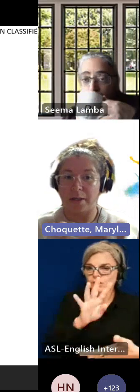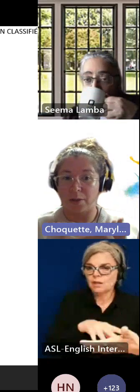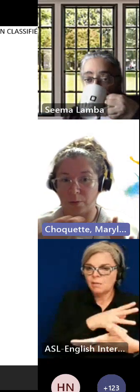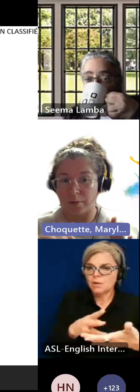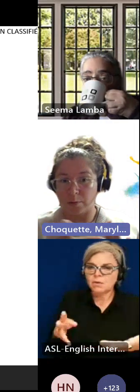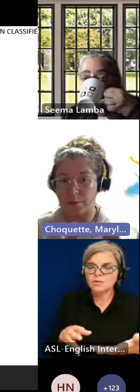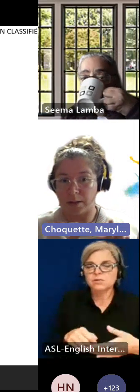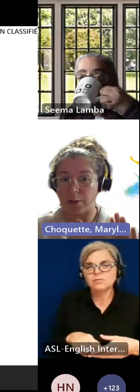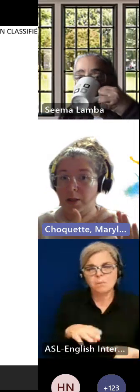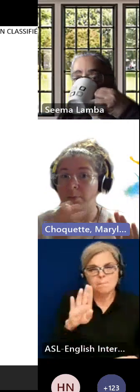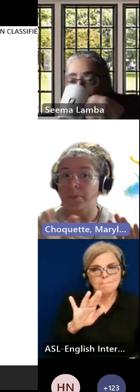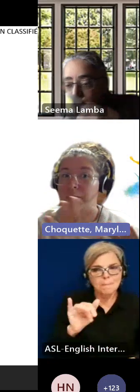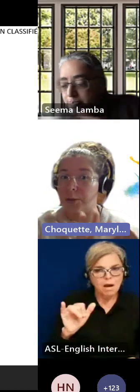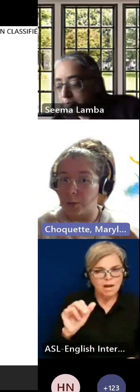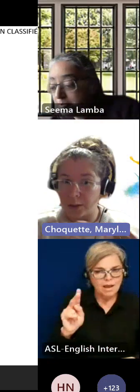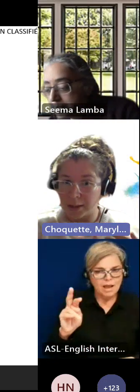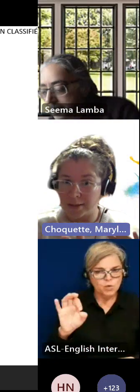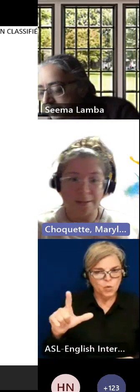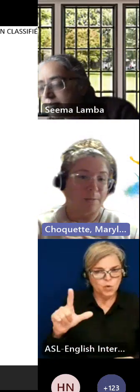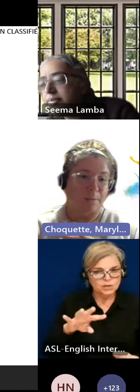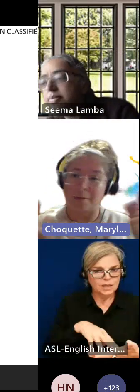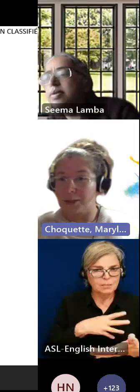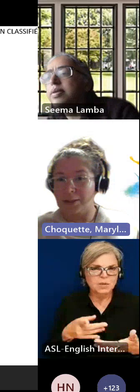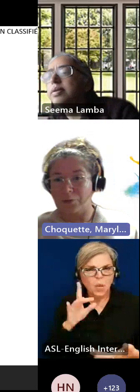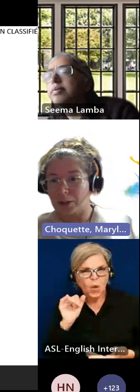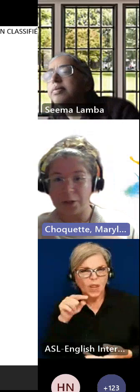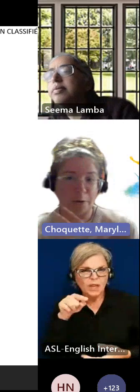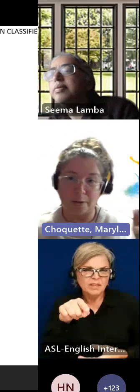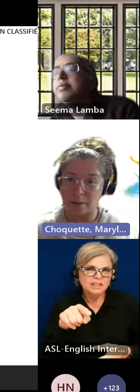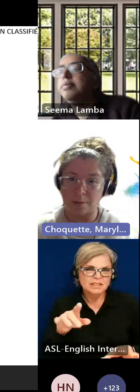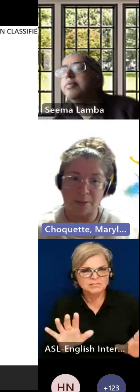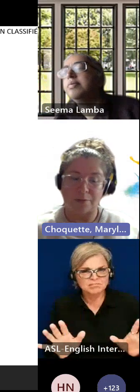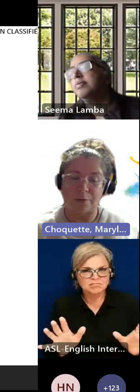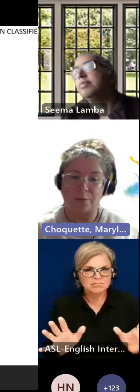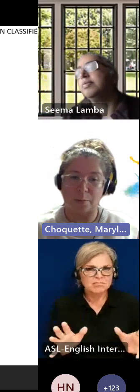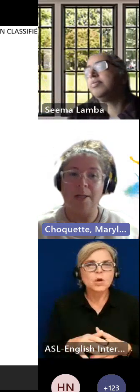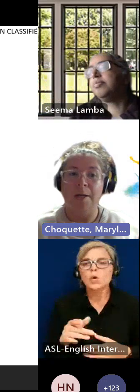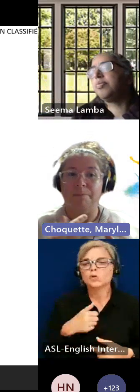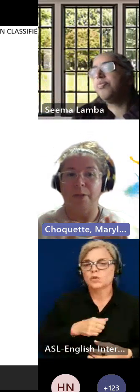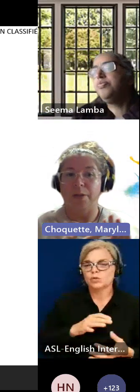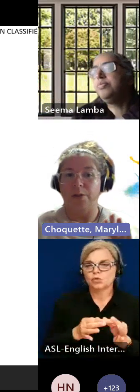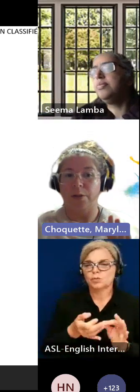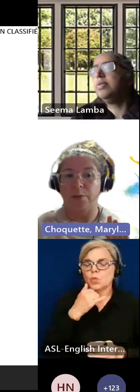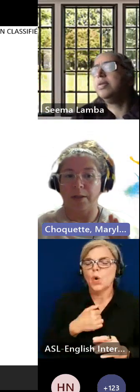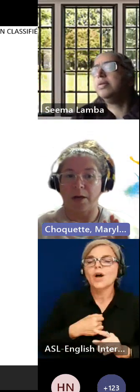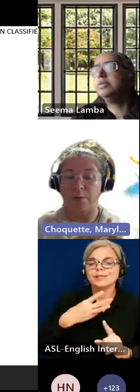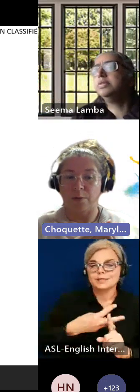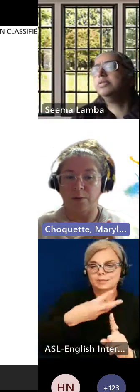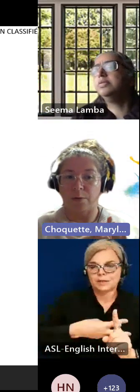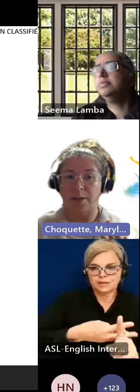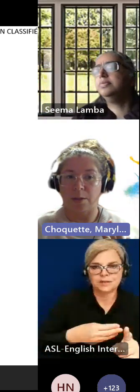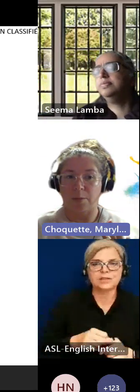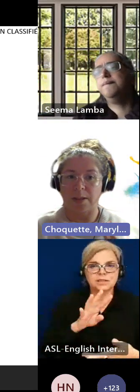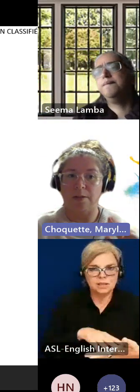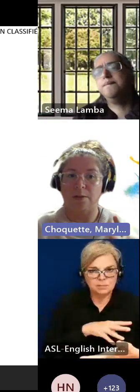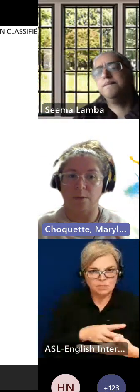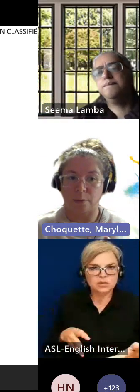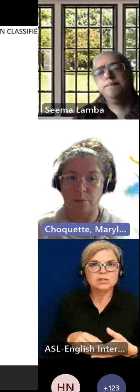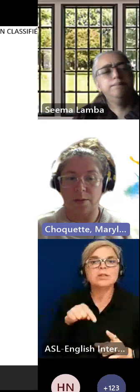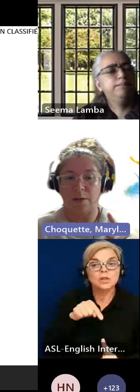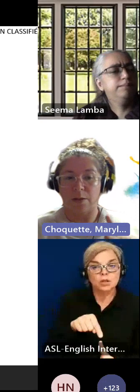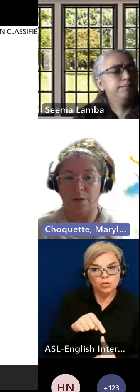have biannual tables that look somewhat like this. Might be different colors, might be a different format, but you should really have those 4